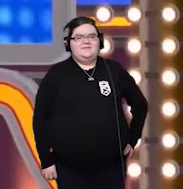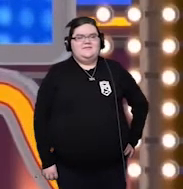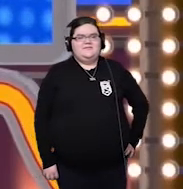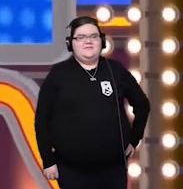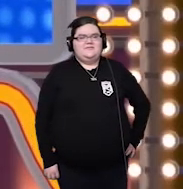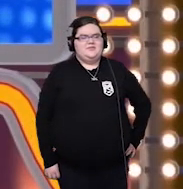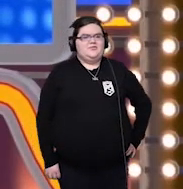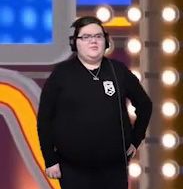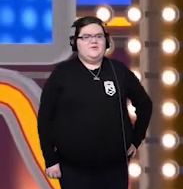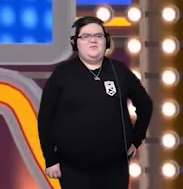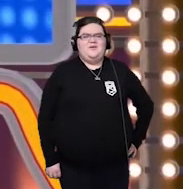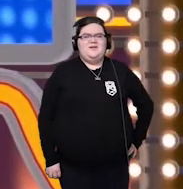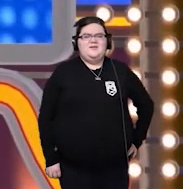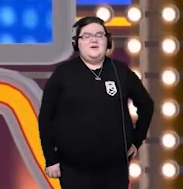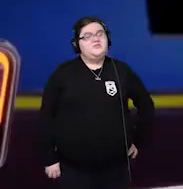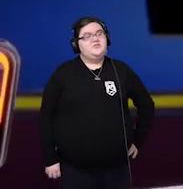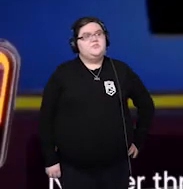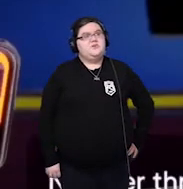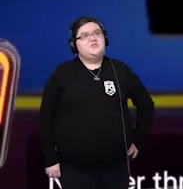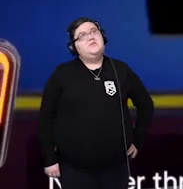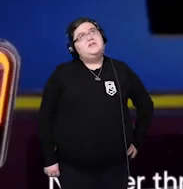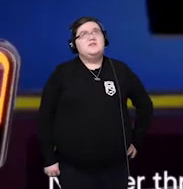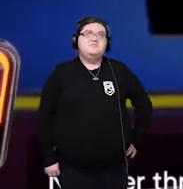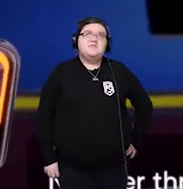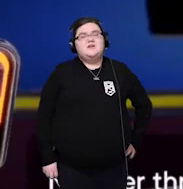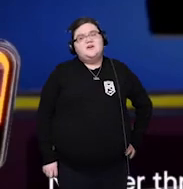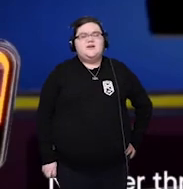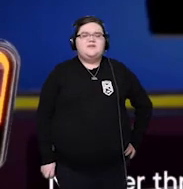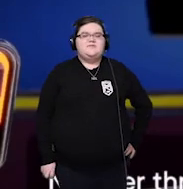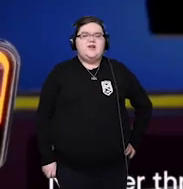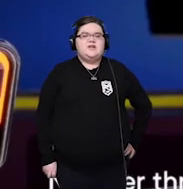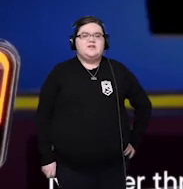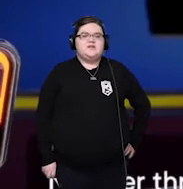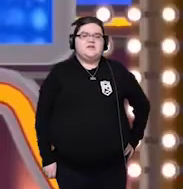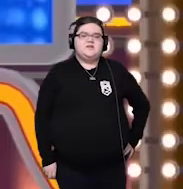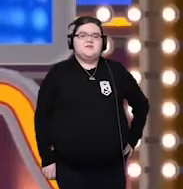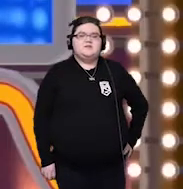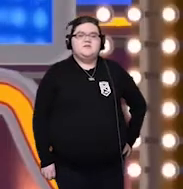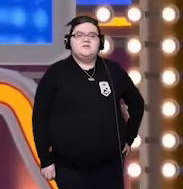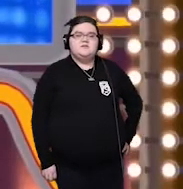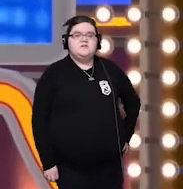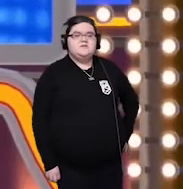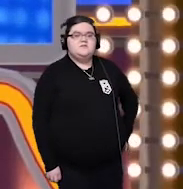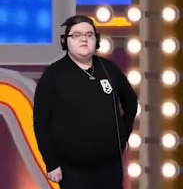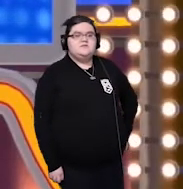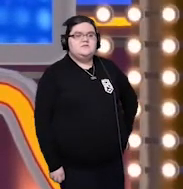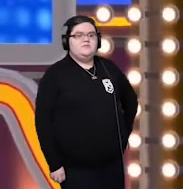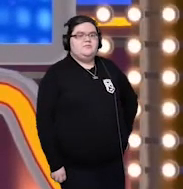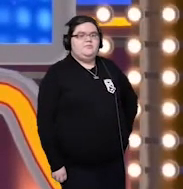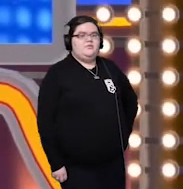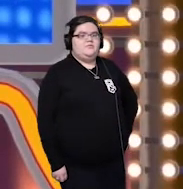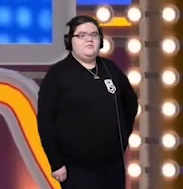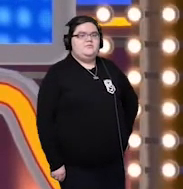We were thinking way out the box. Under the bridge. What? Under the bridge. Well, I guess phrase, because.